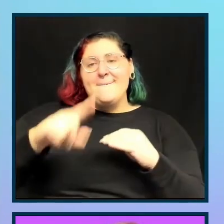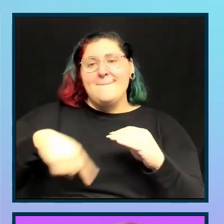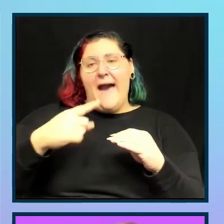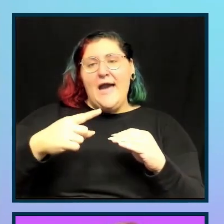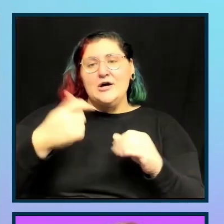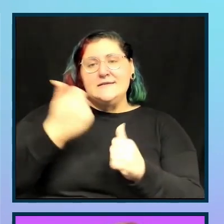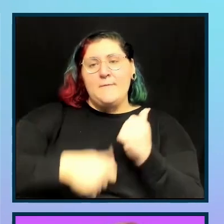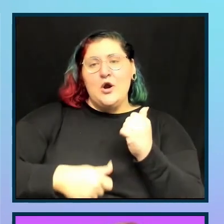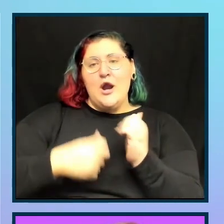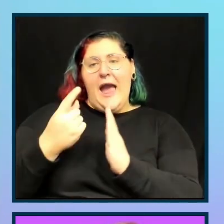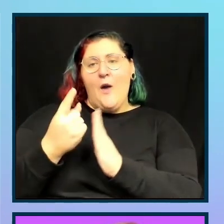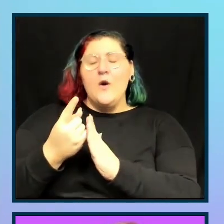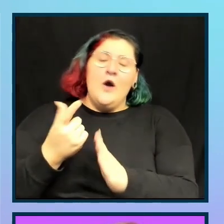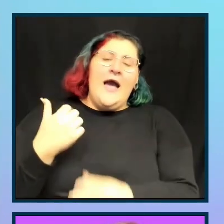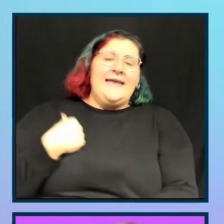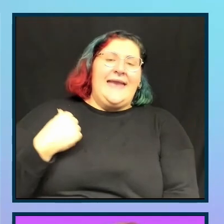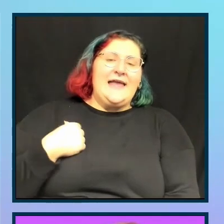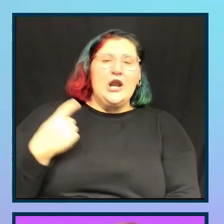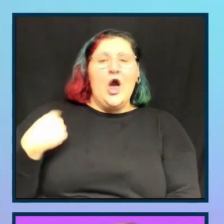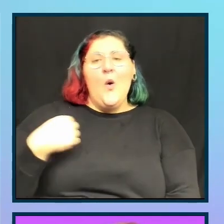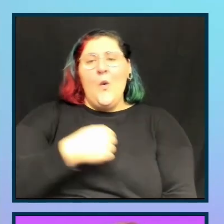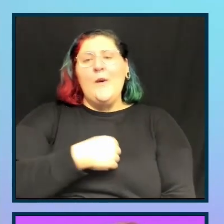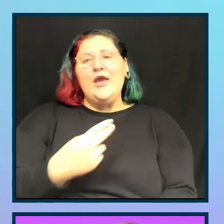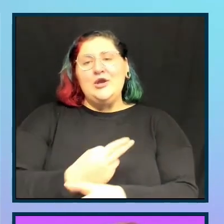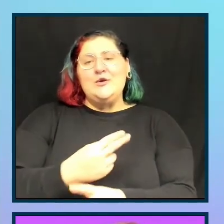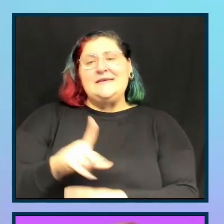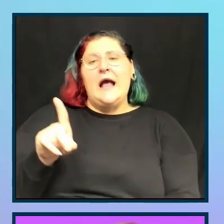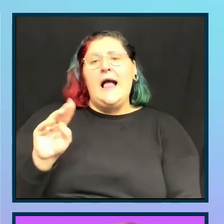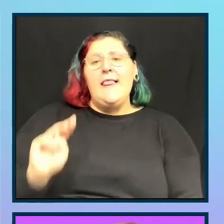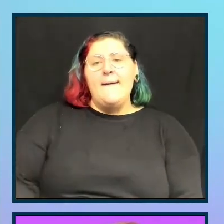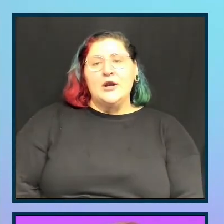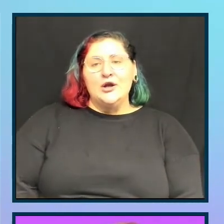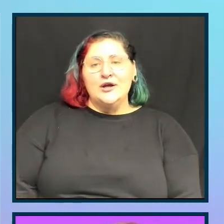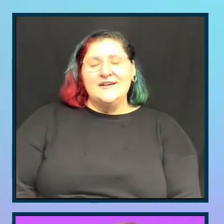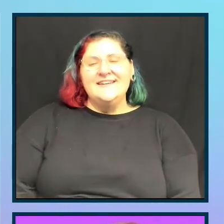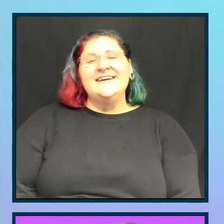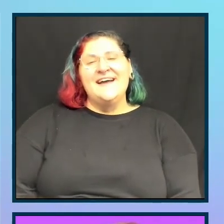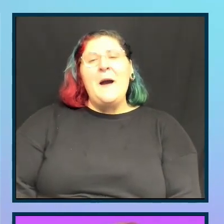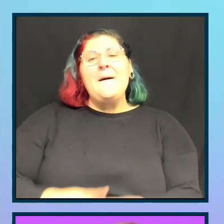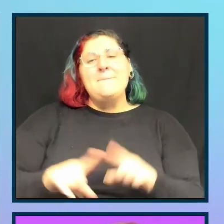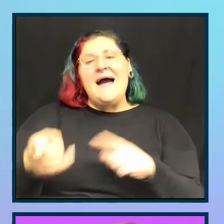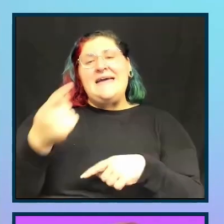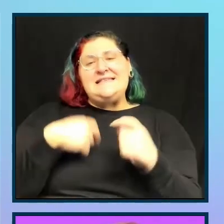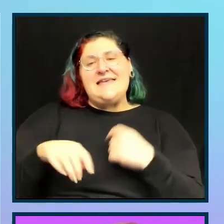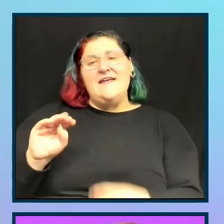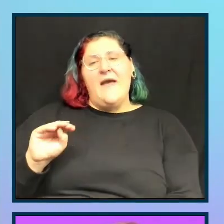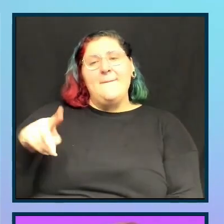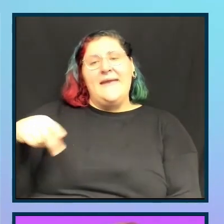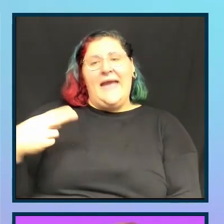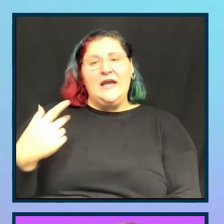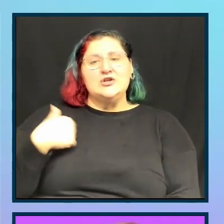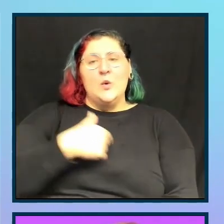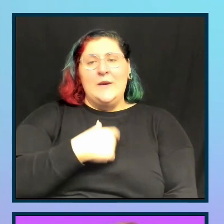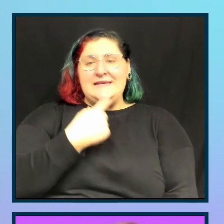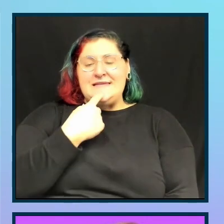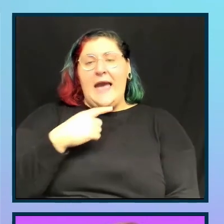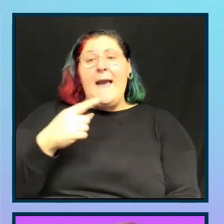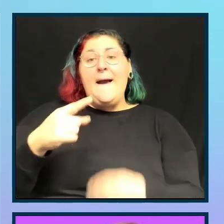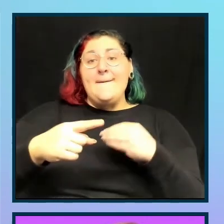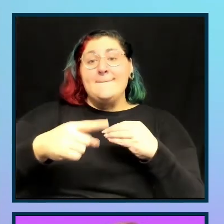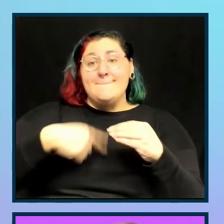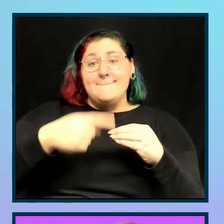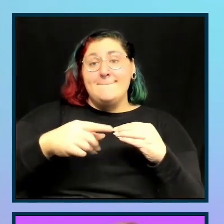have very developed motor skills, and they can use laptops, touch screens. They know how to use a mouse and a trackpad, and